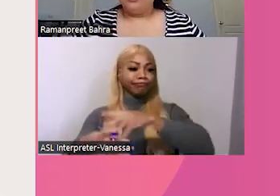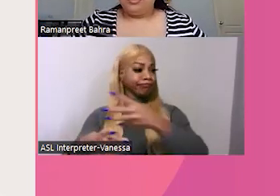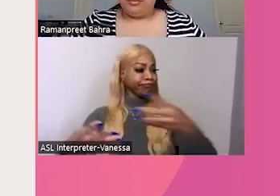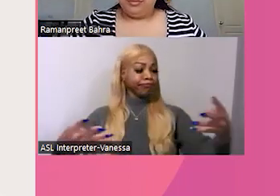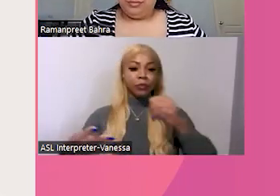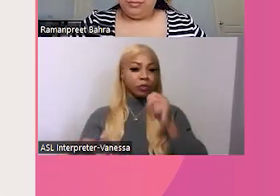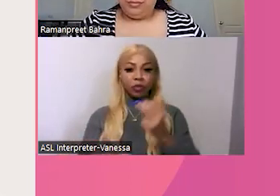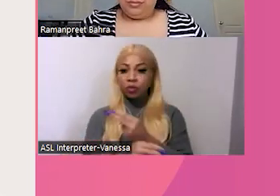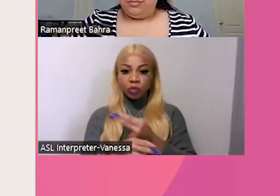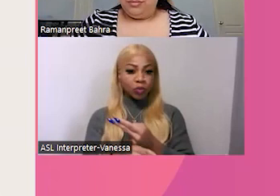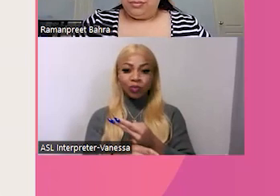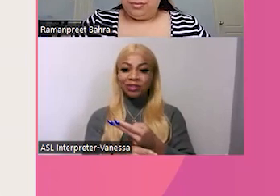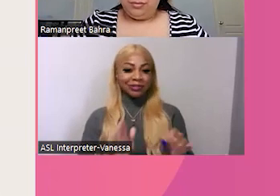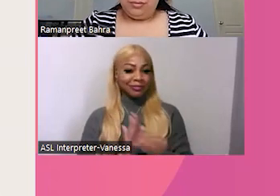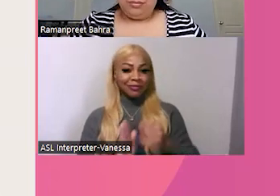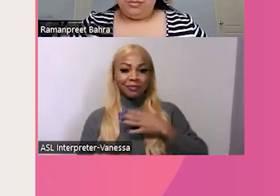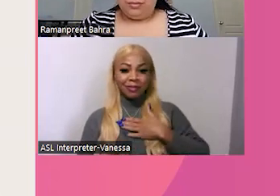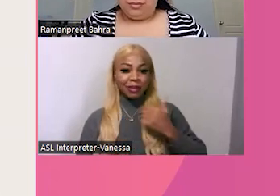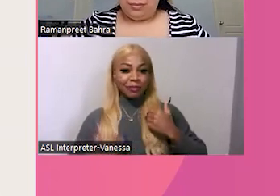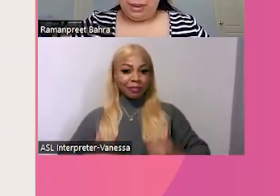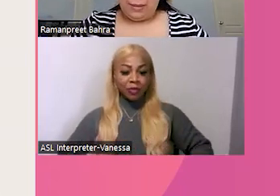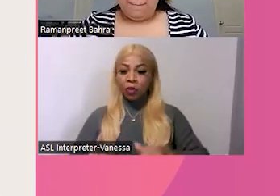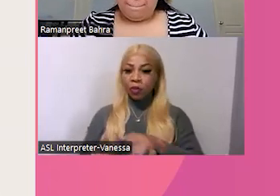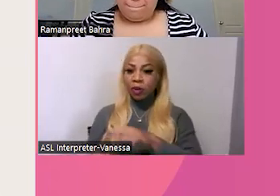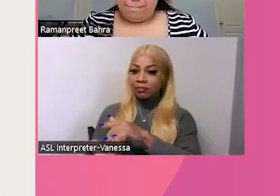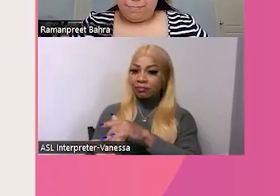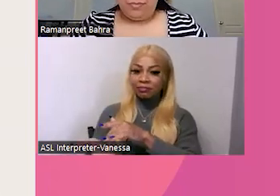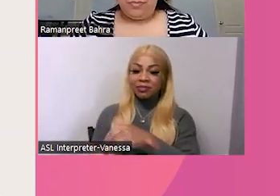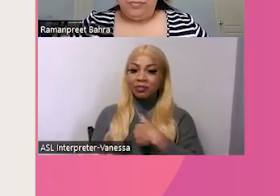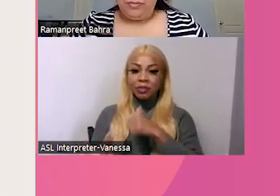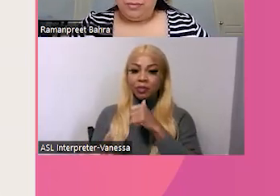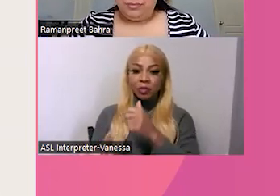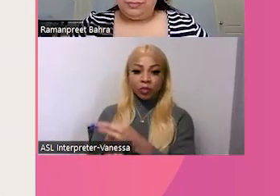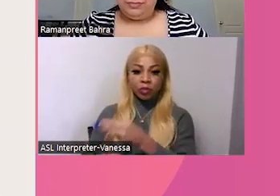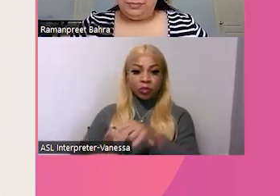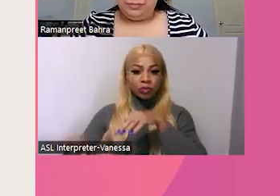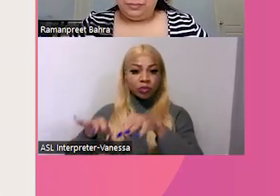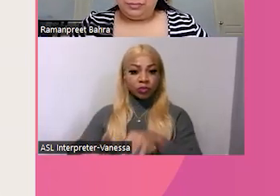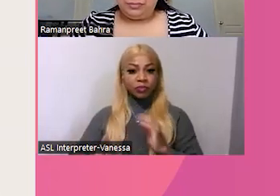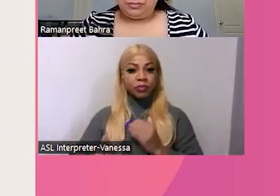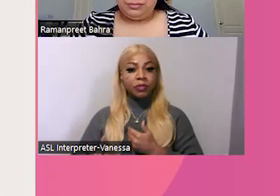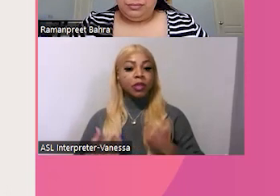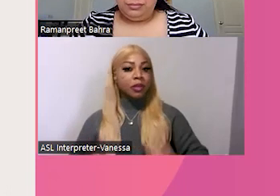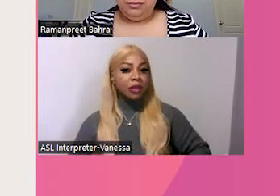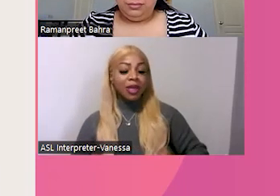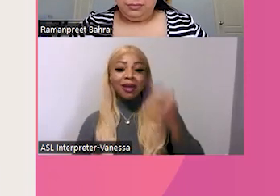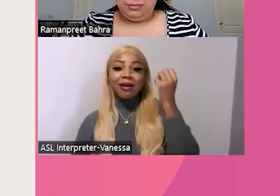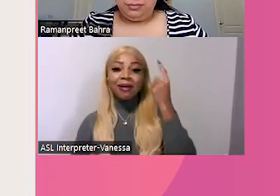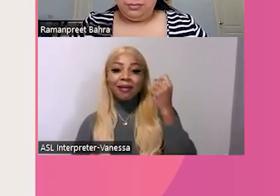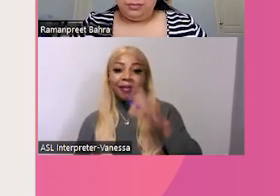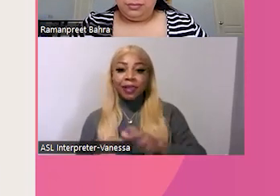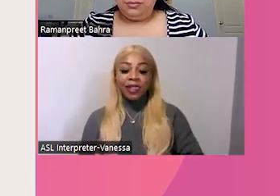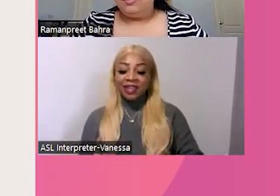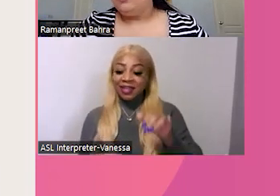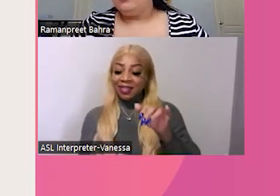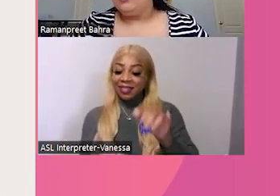bodies. We don't use biomedicine as a way of describing our bodies, because the biomedical model of health is